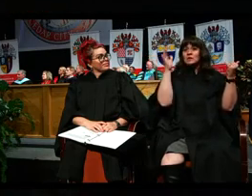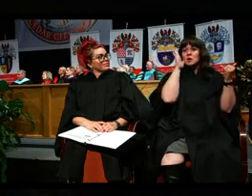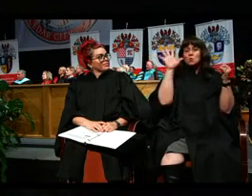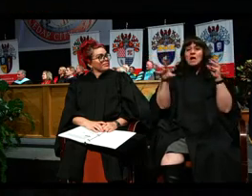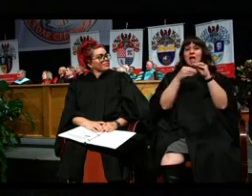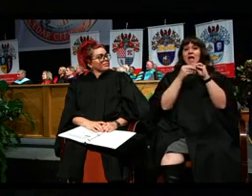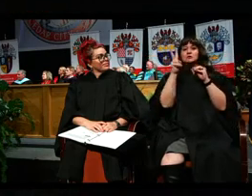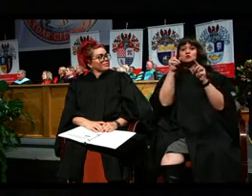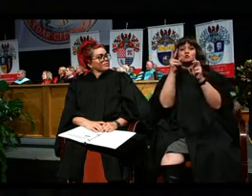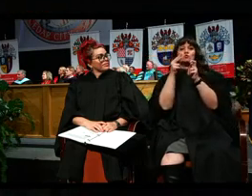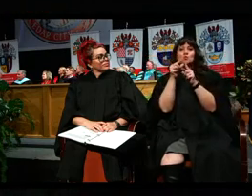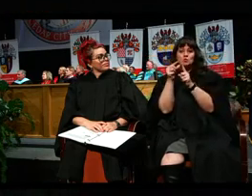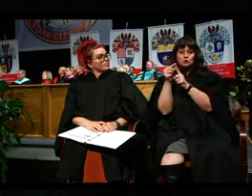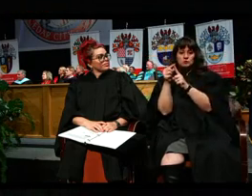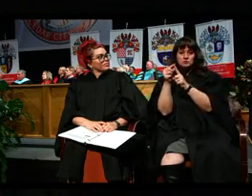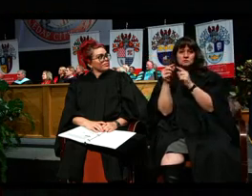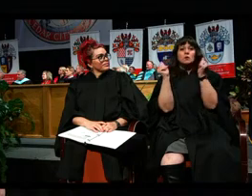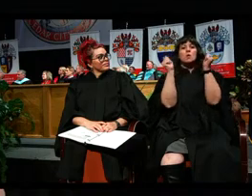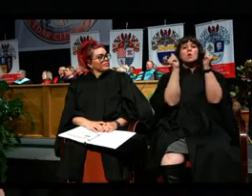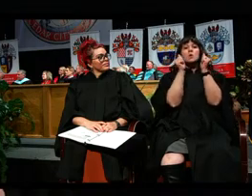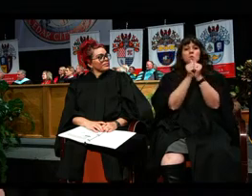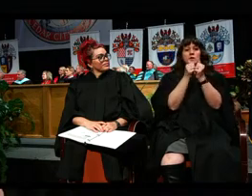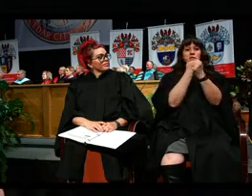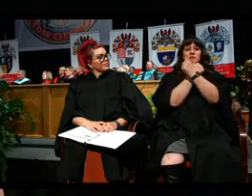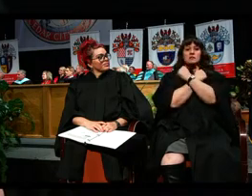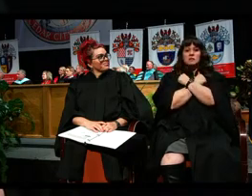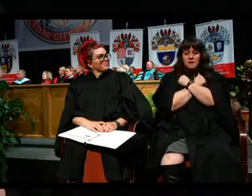words, with love.